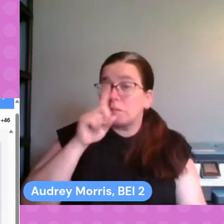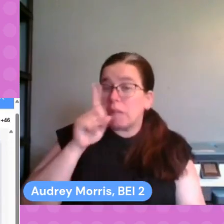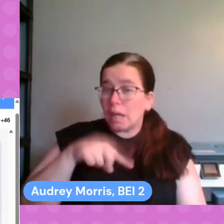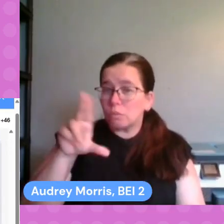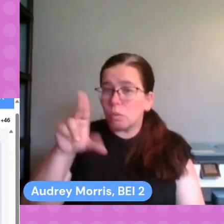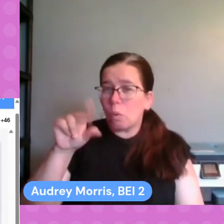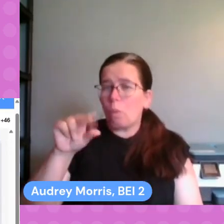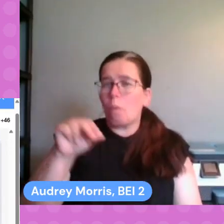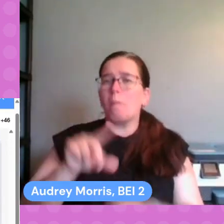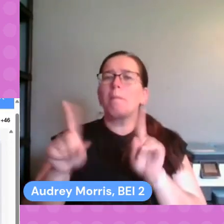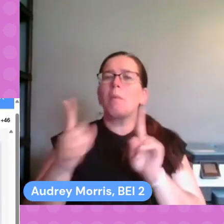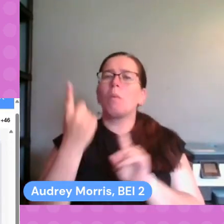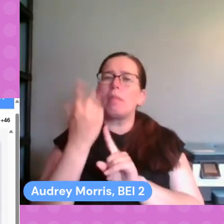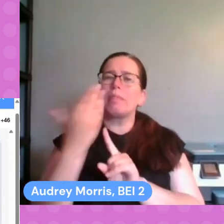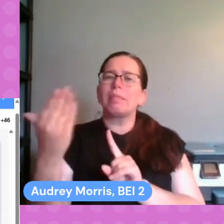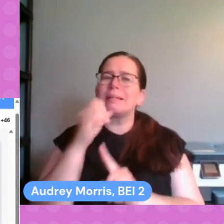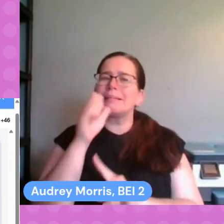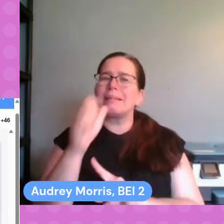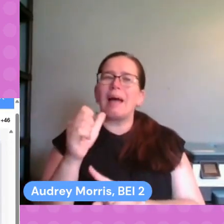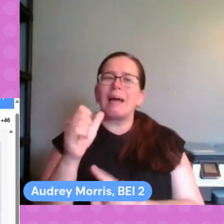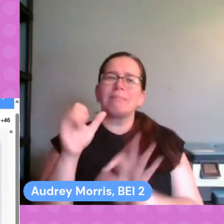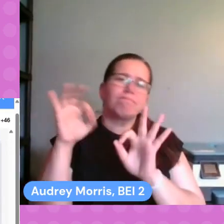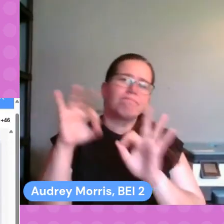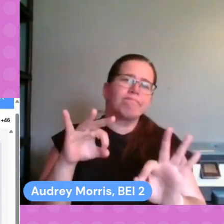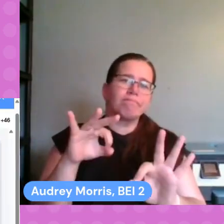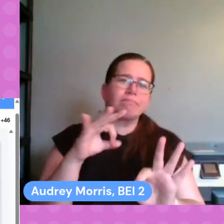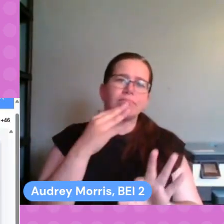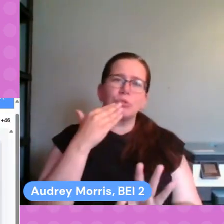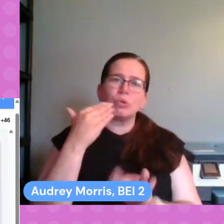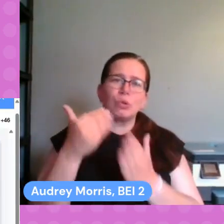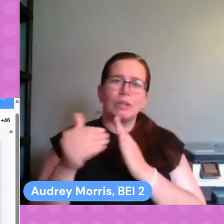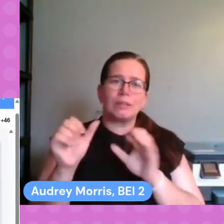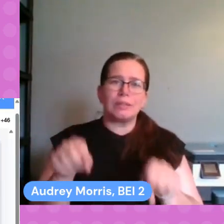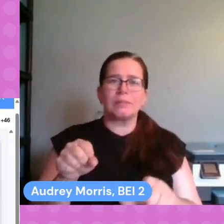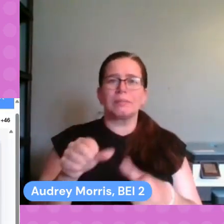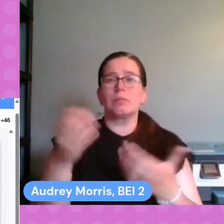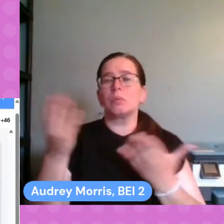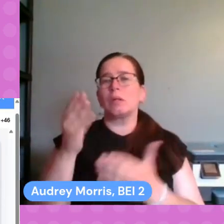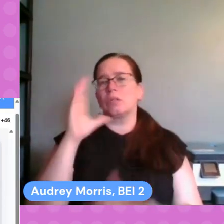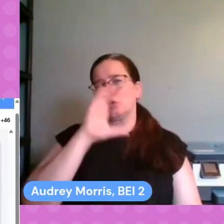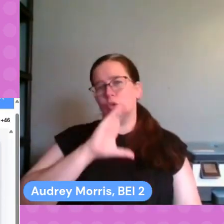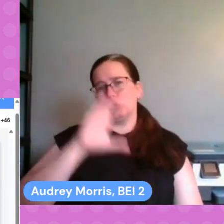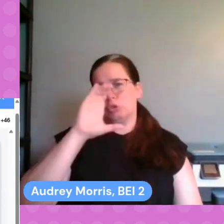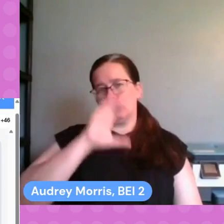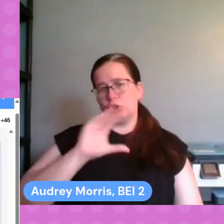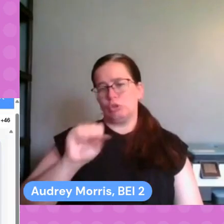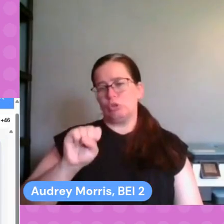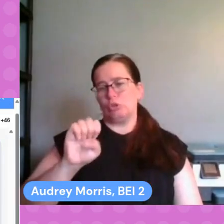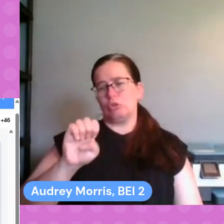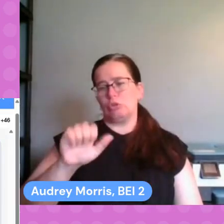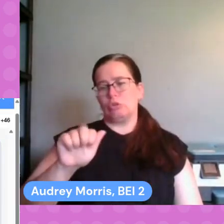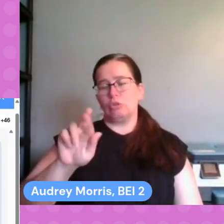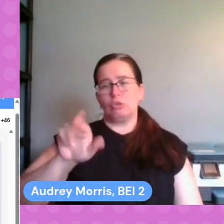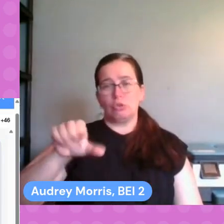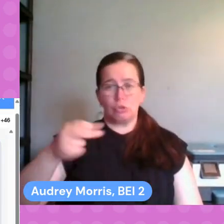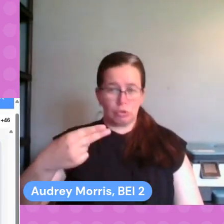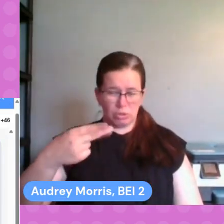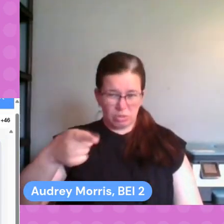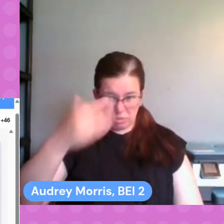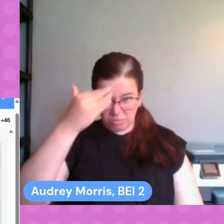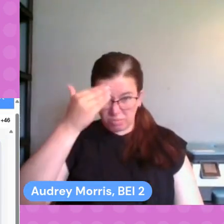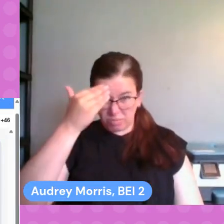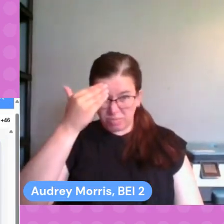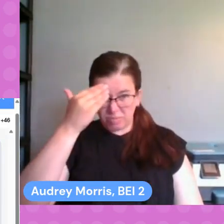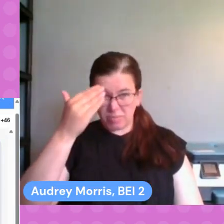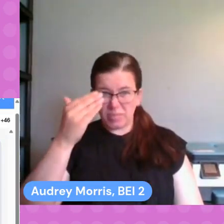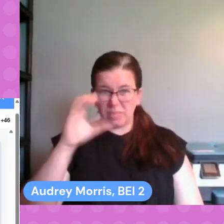in here that it isn't as good as it could be is search. And all those of you that are familiar with the search, the state